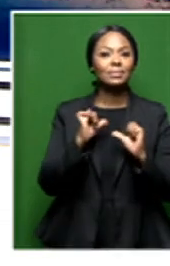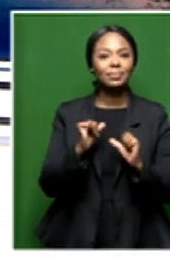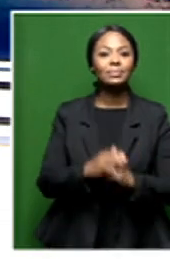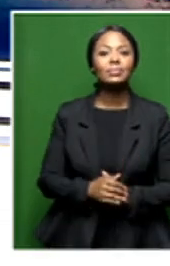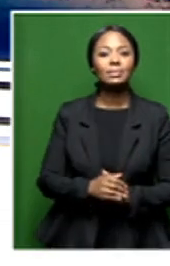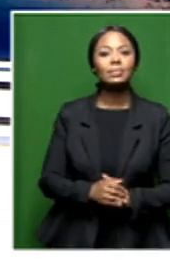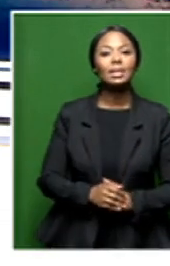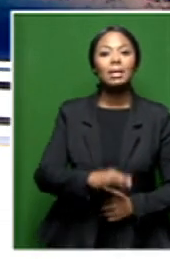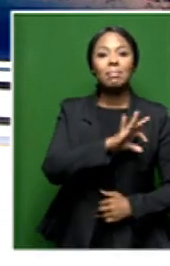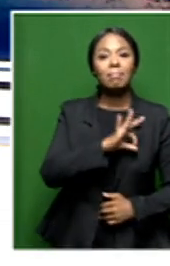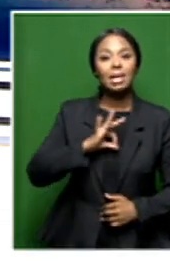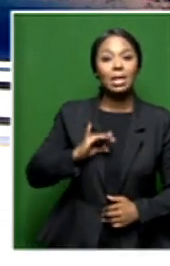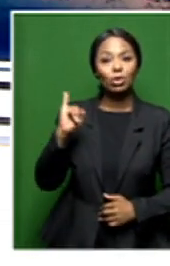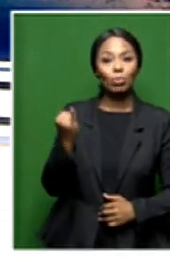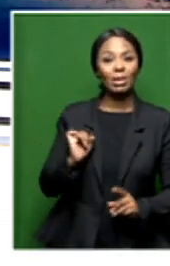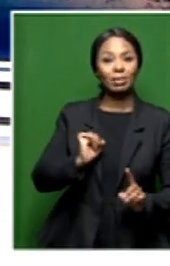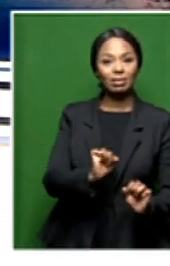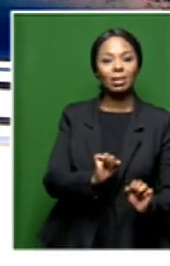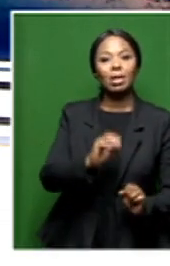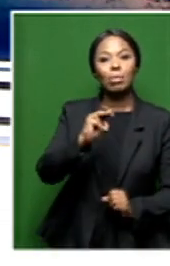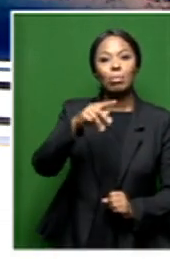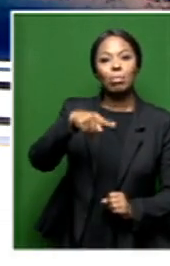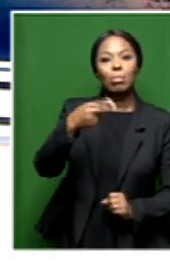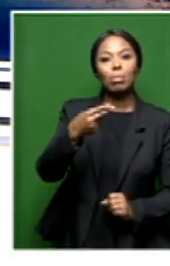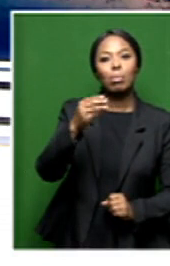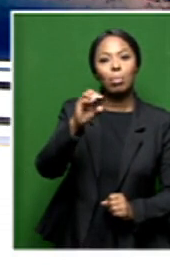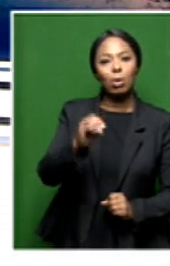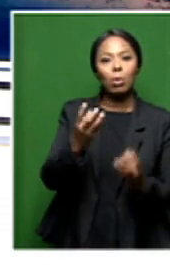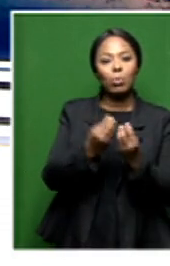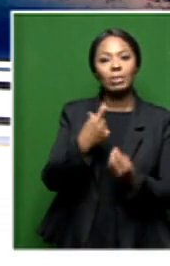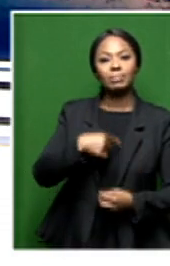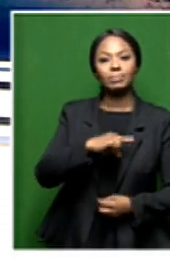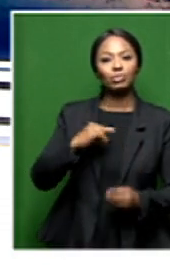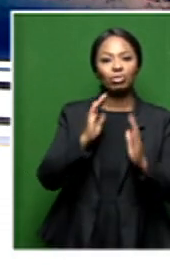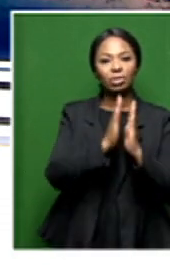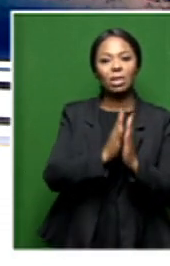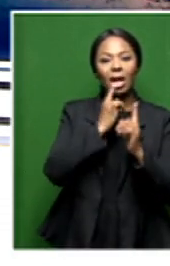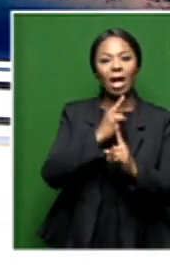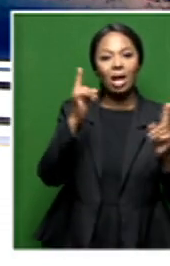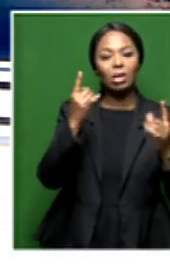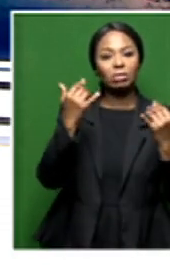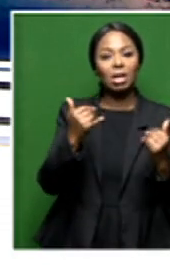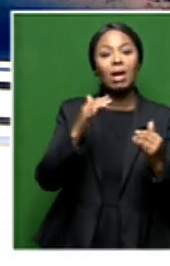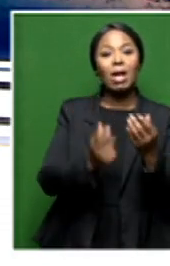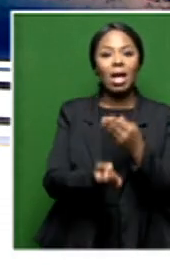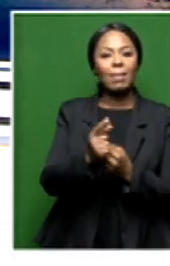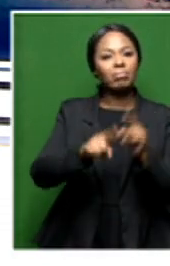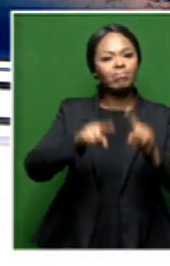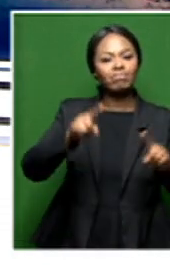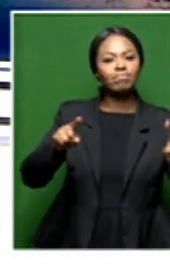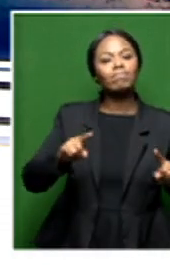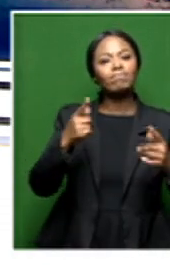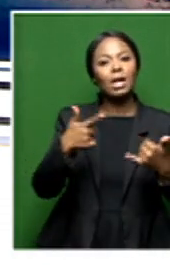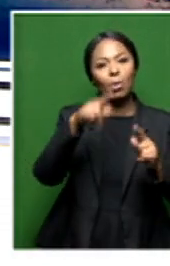Johannesburg Mayor Mpho Phalatse, together with the Anglican Church, have announced various events around the city in honour of the late Archbishop